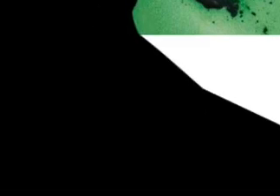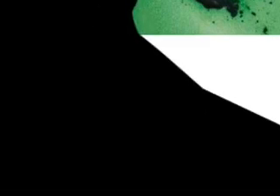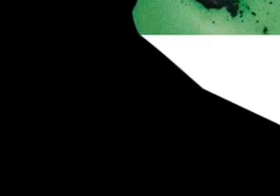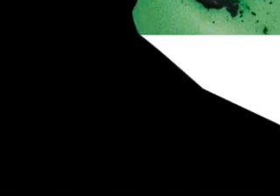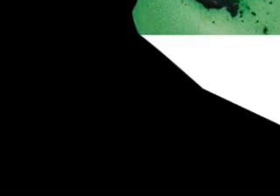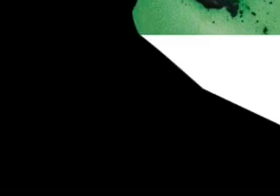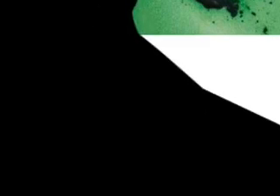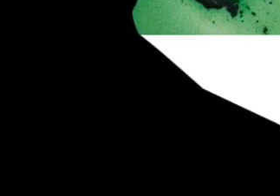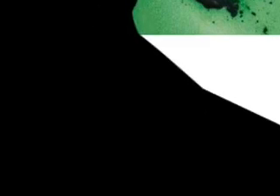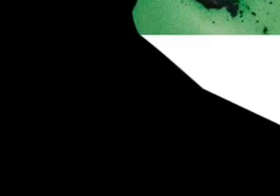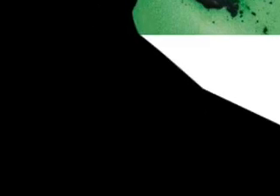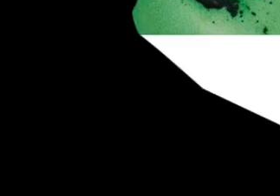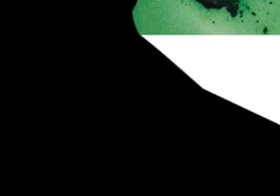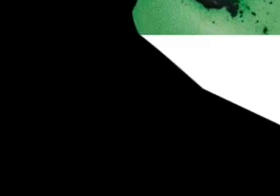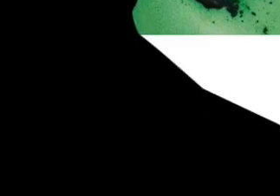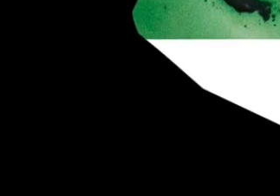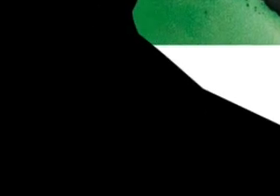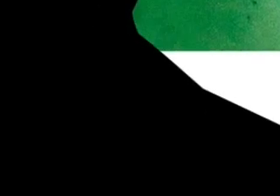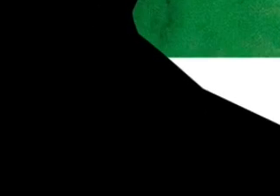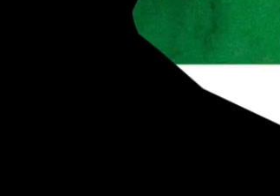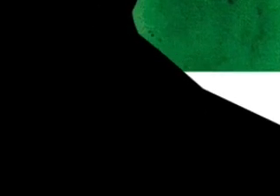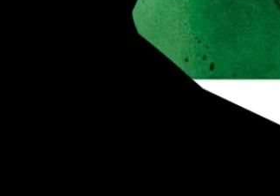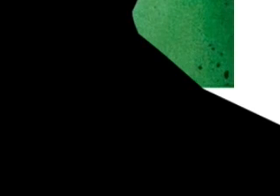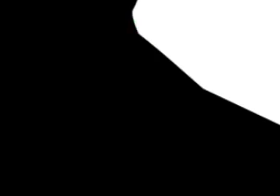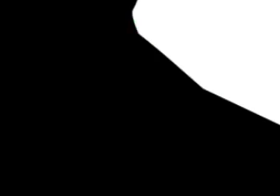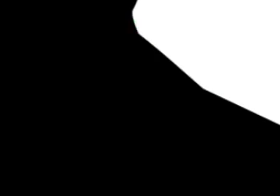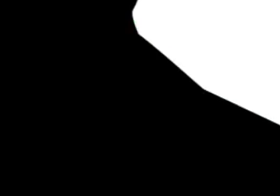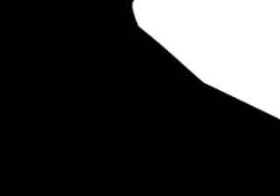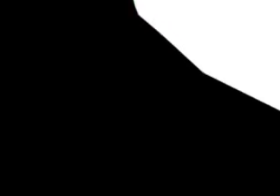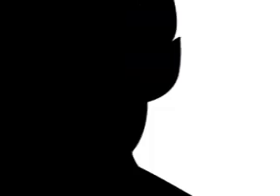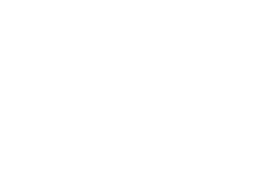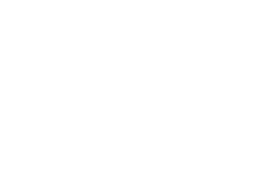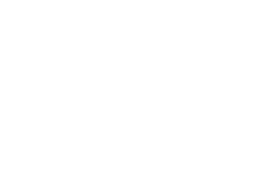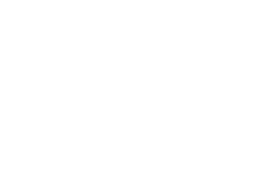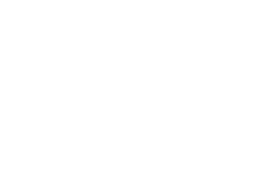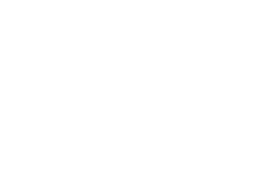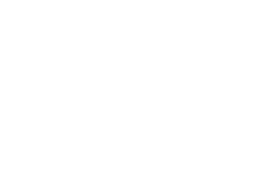you and your team on your research journey.